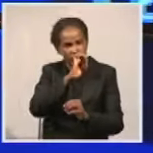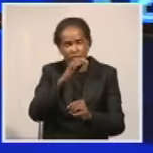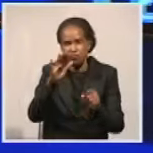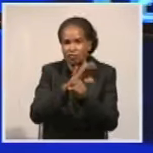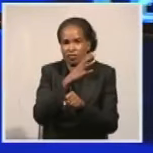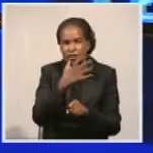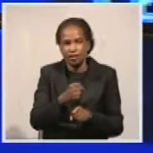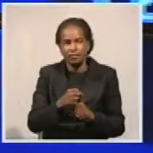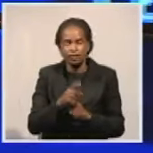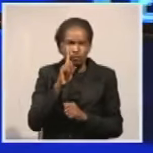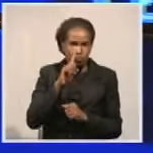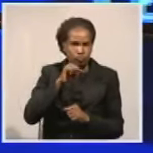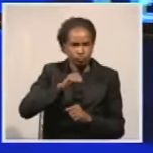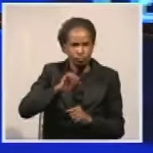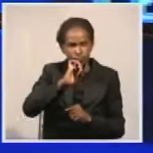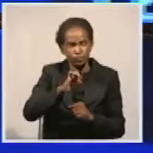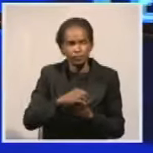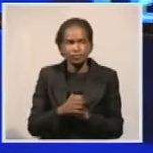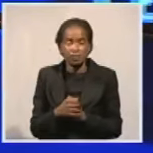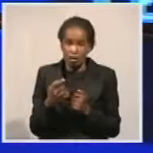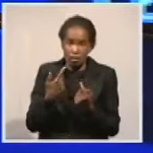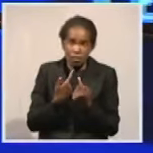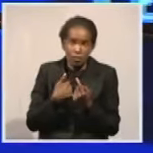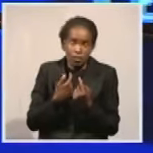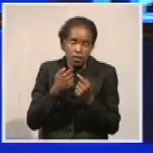we came from such backgrounds.